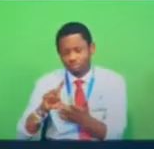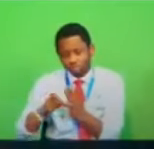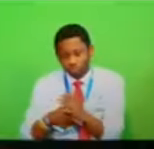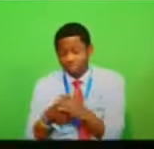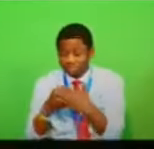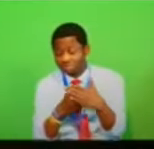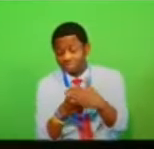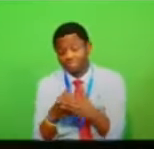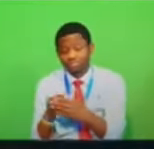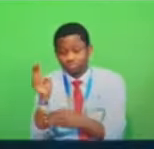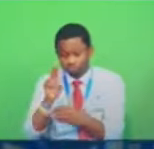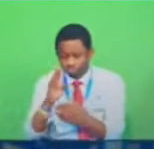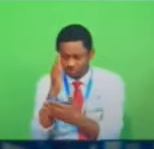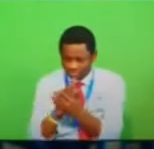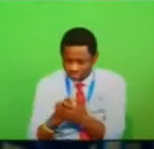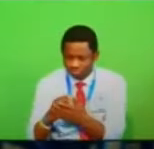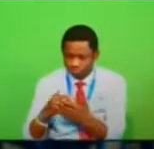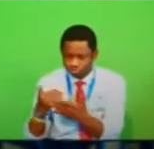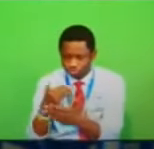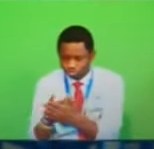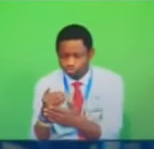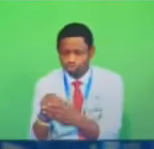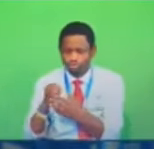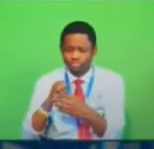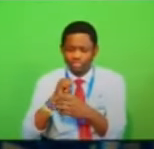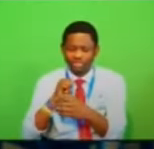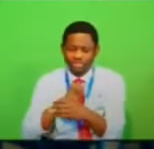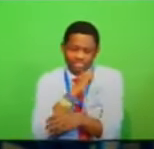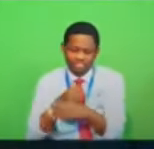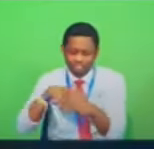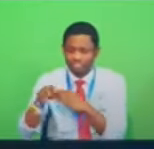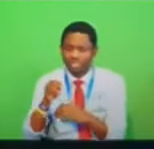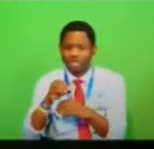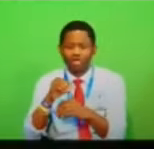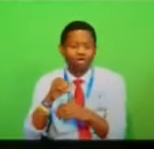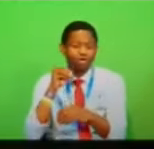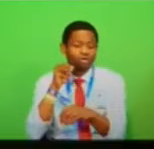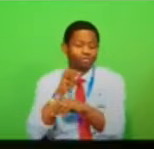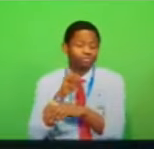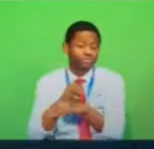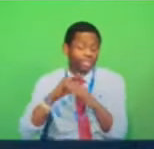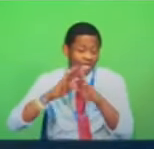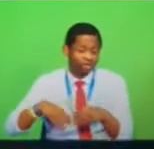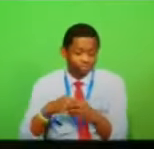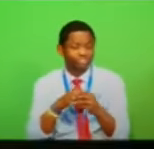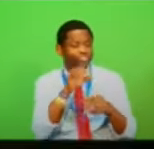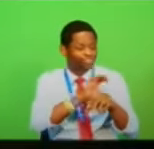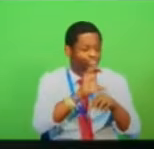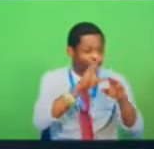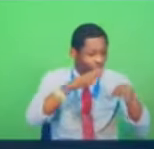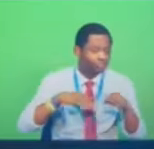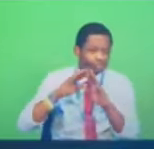the lead to use some of the renewable energy in our temples and in our mission houses. Maybe we have to build advocacy groups